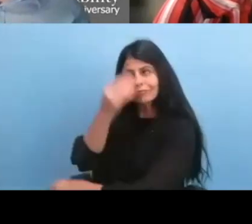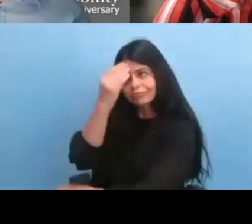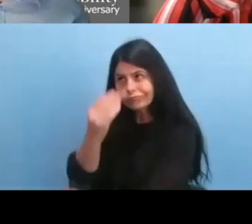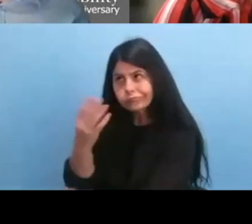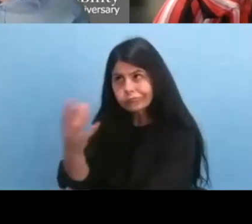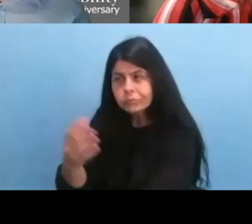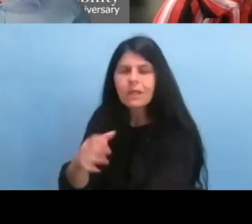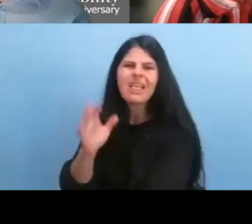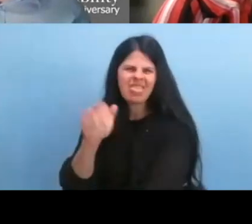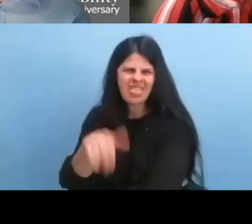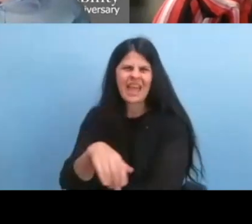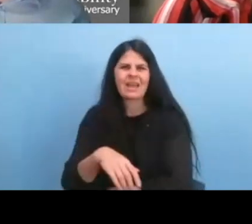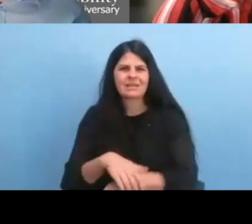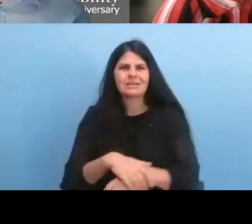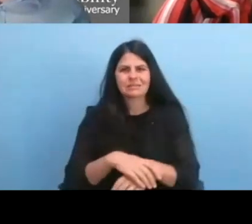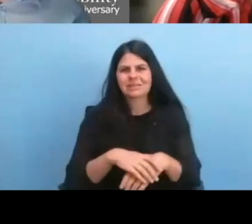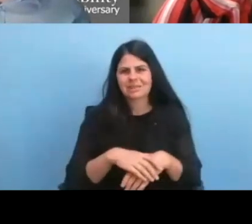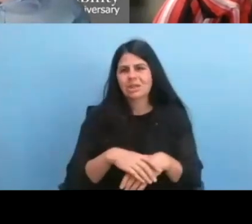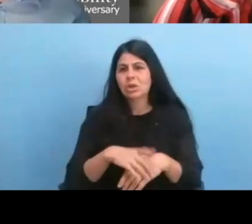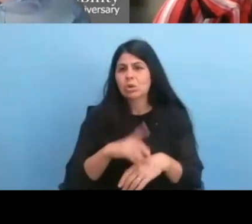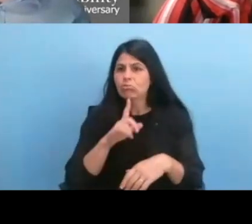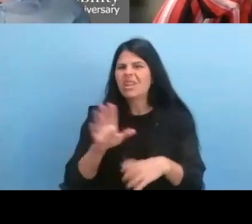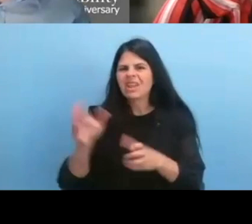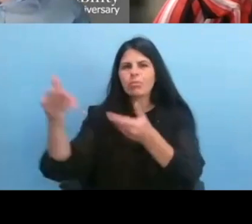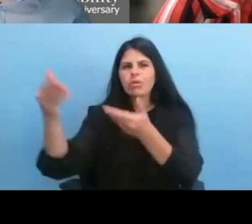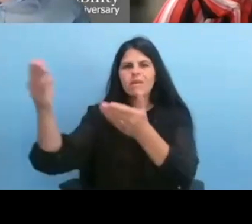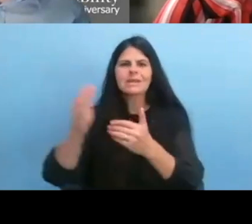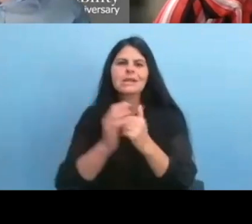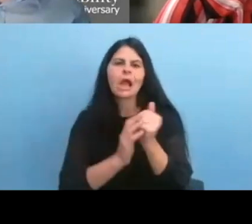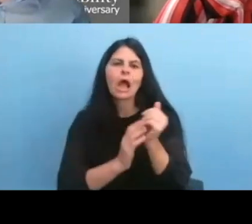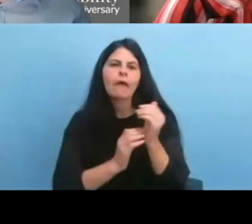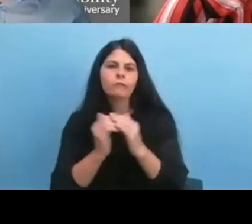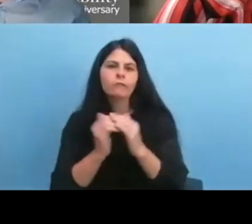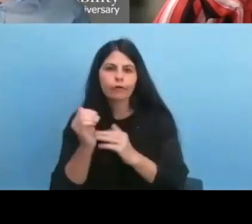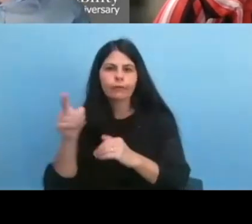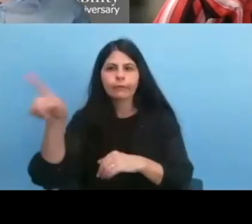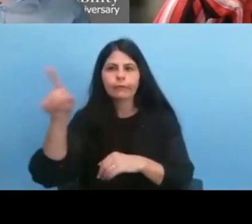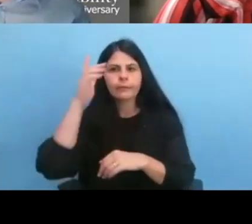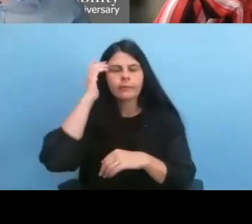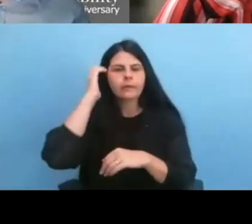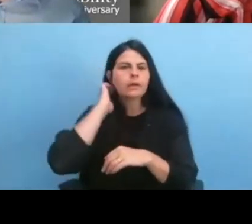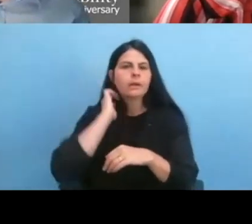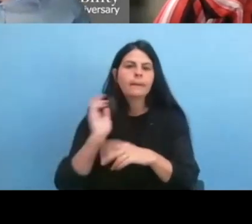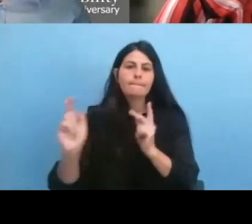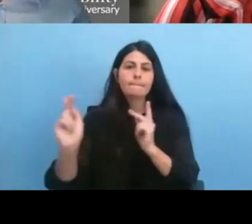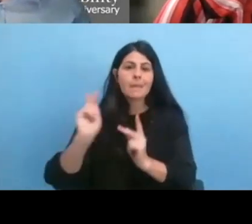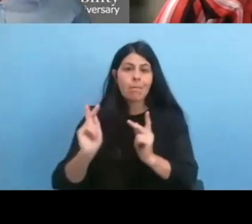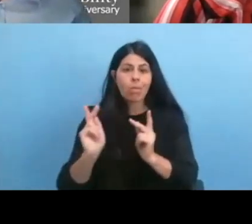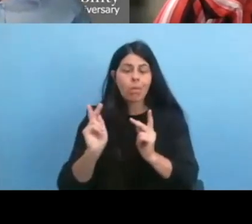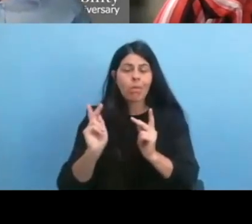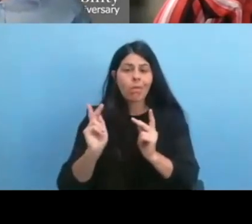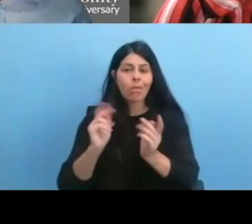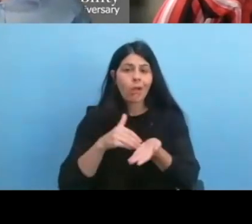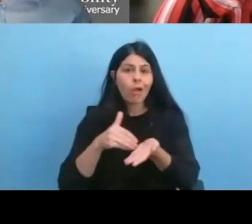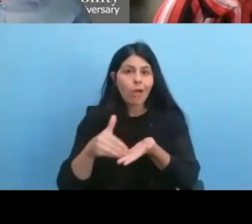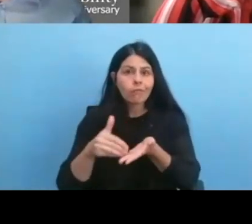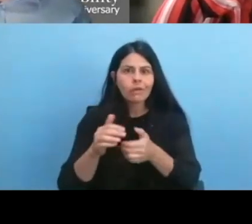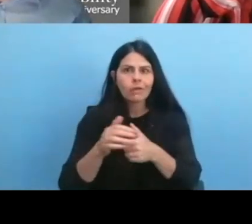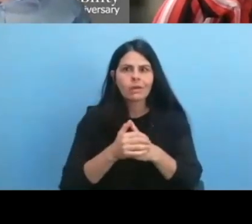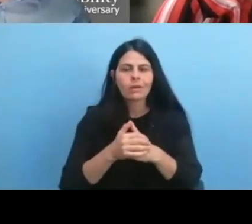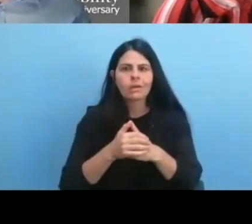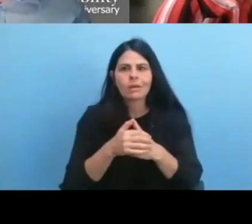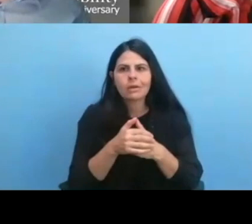of things I think can be comforting. People, I think, often can